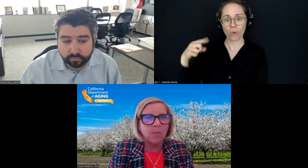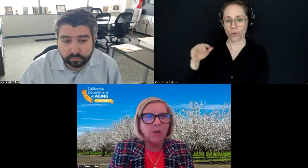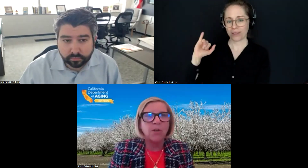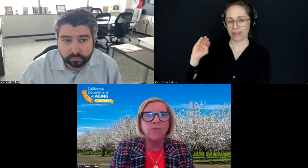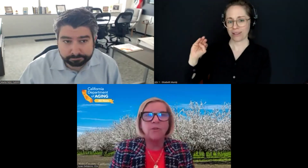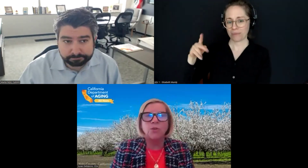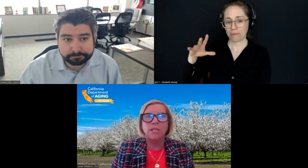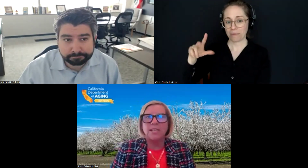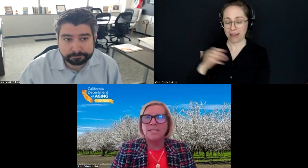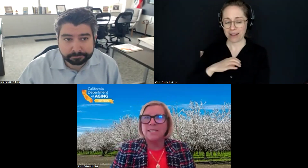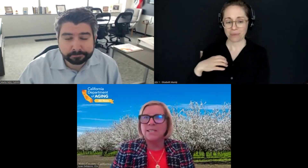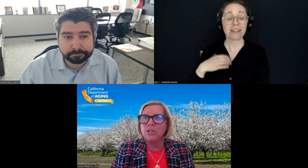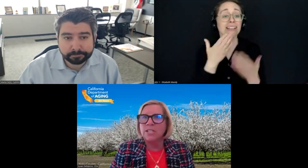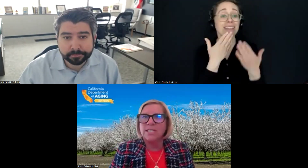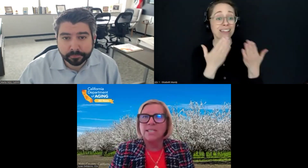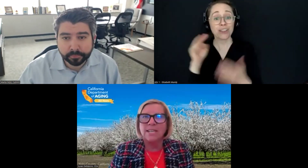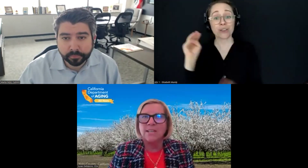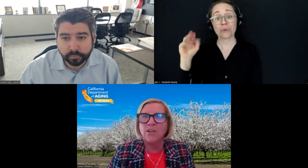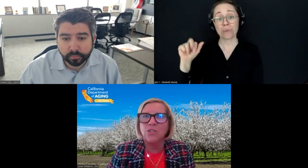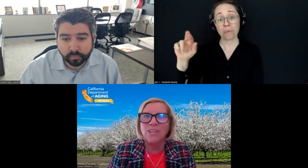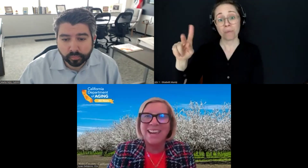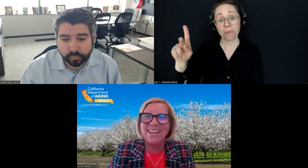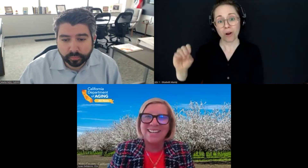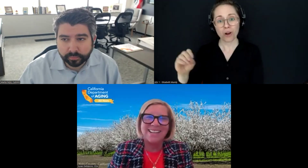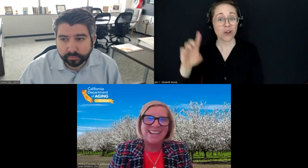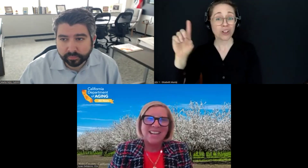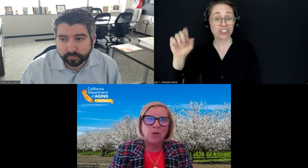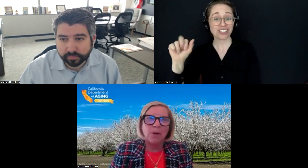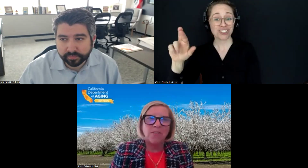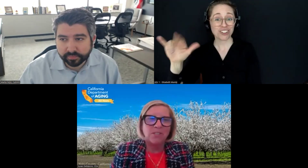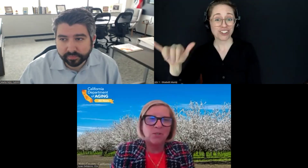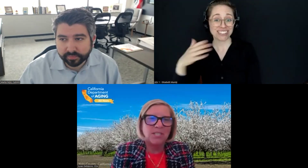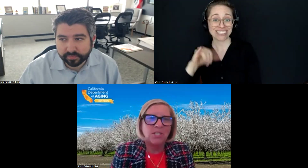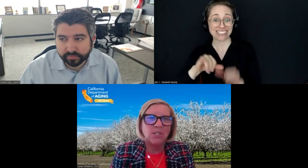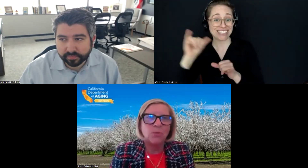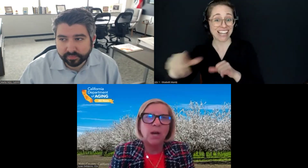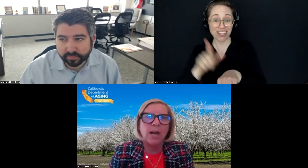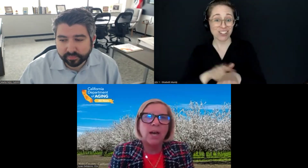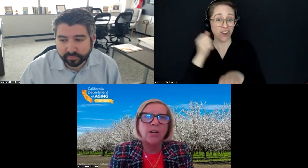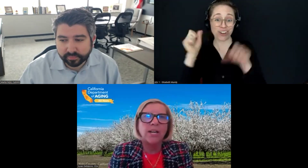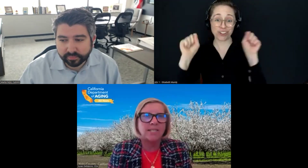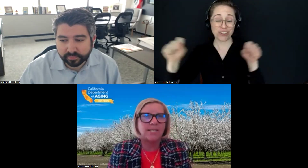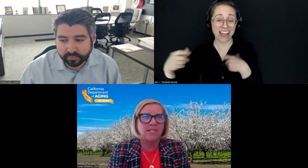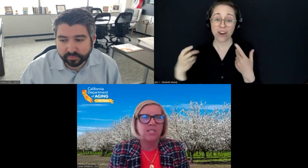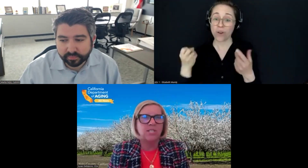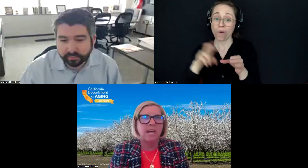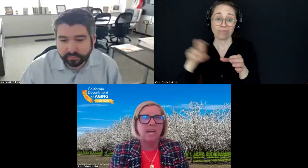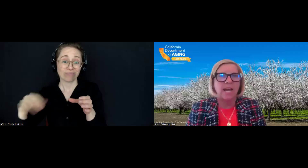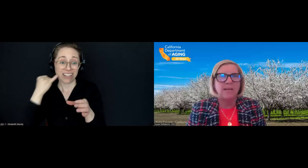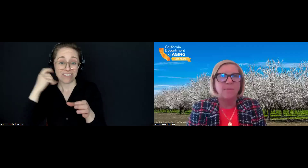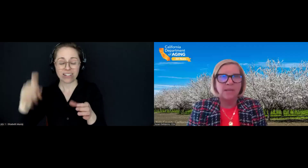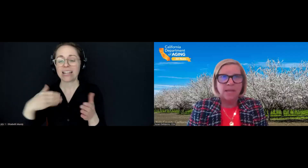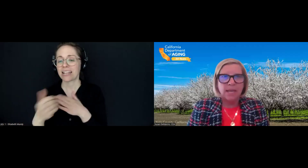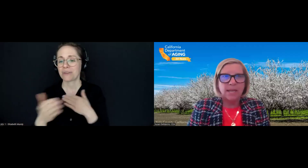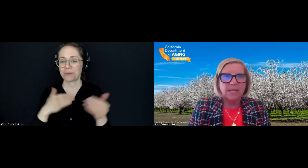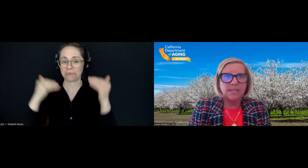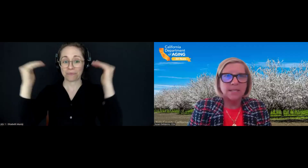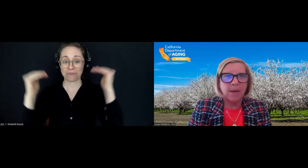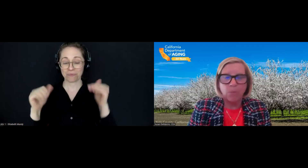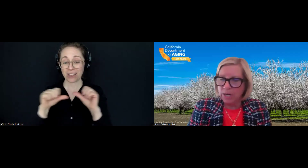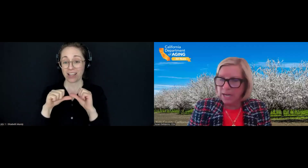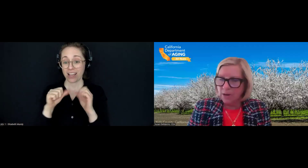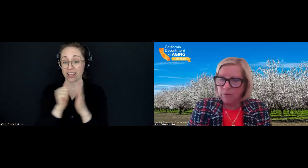Thank you, Marco, for joining us. Darcy, stay as long as you can and drop off as you need to. Our next agenda item